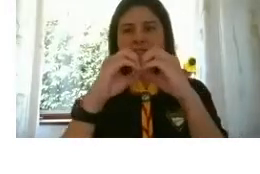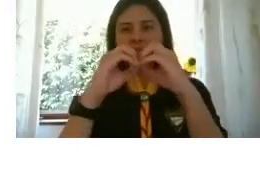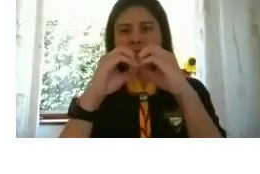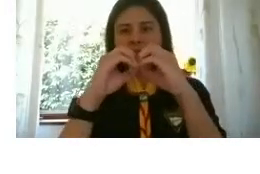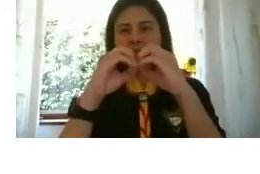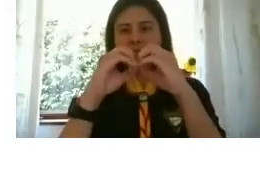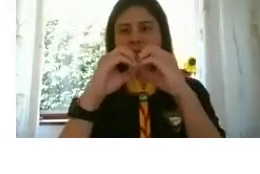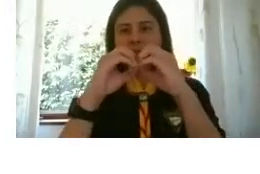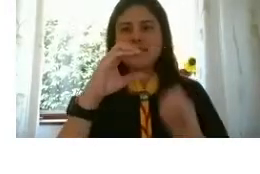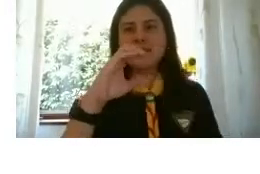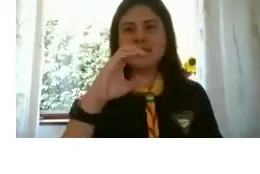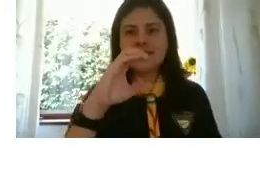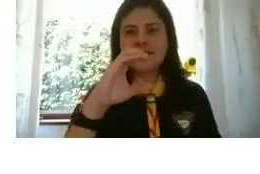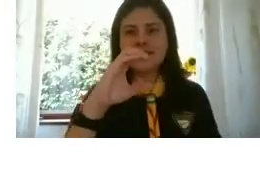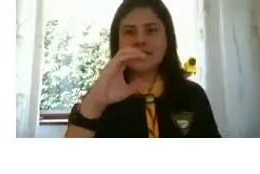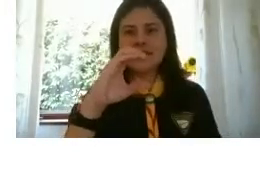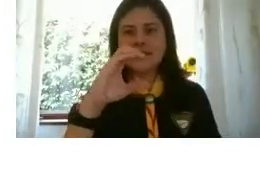B, C,